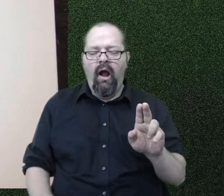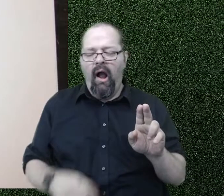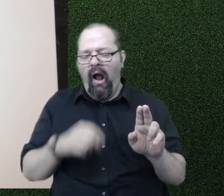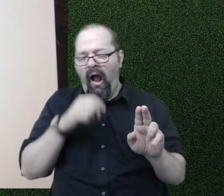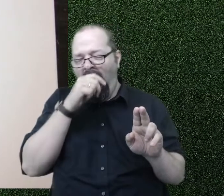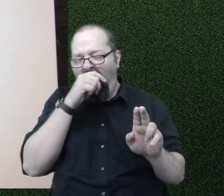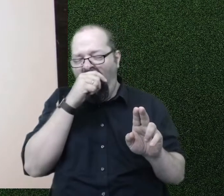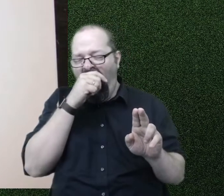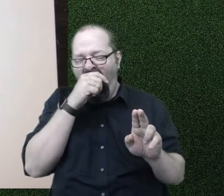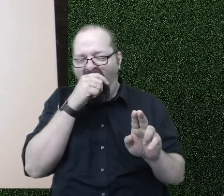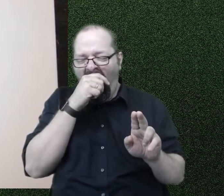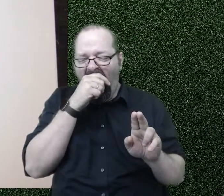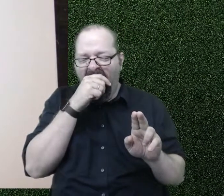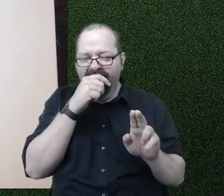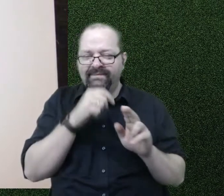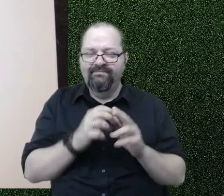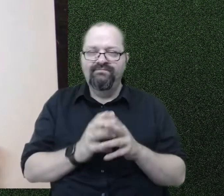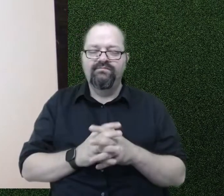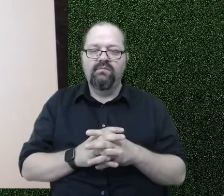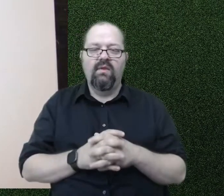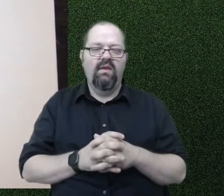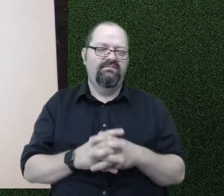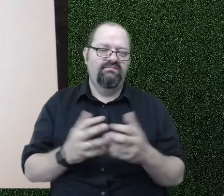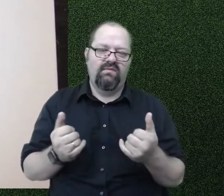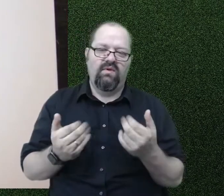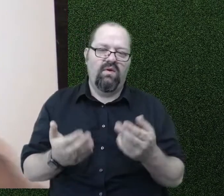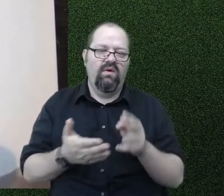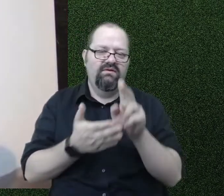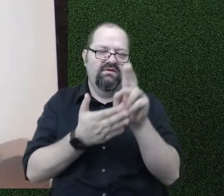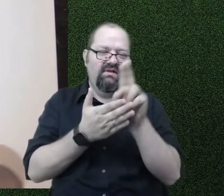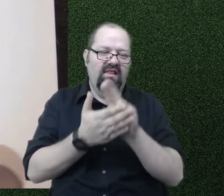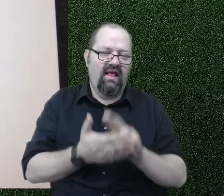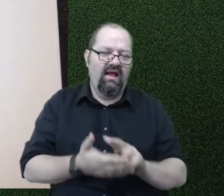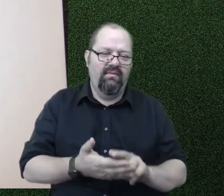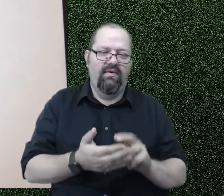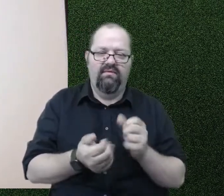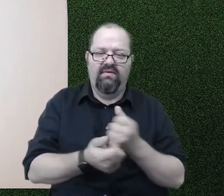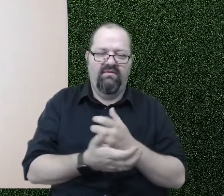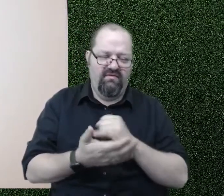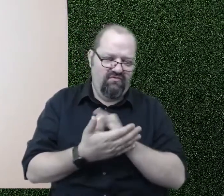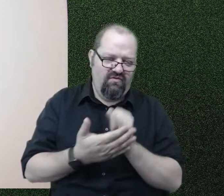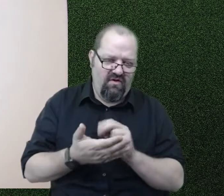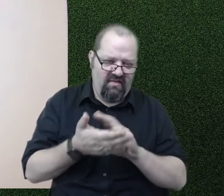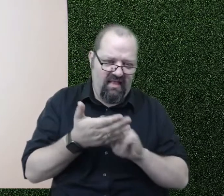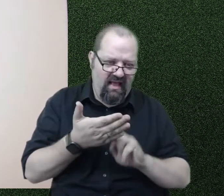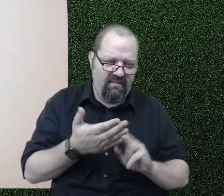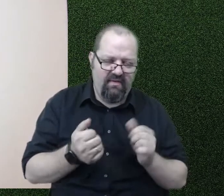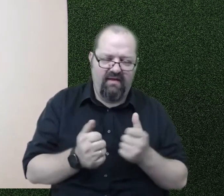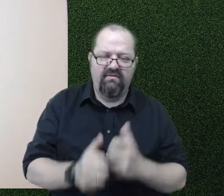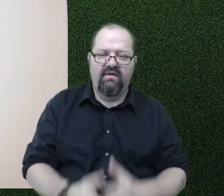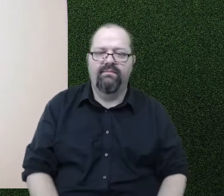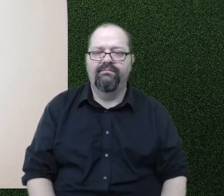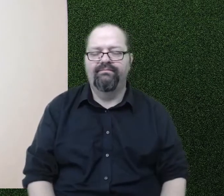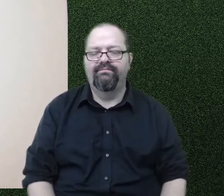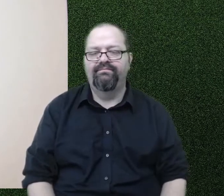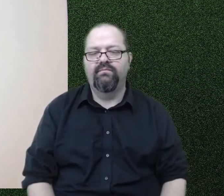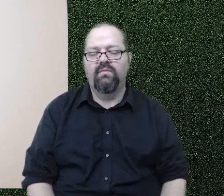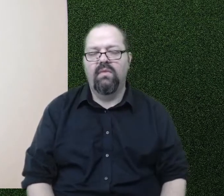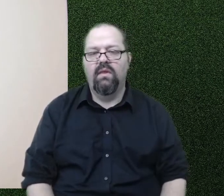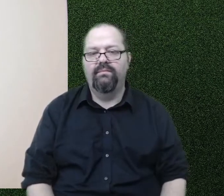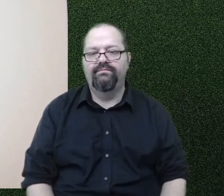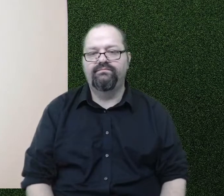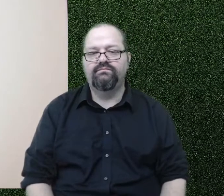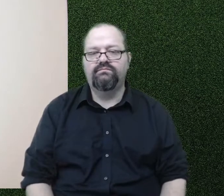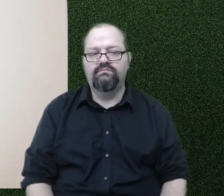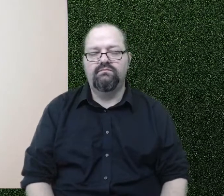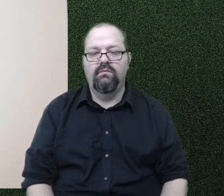And let me just label this vector u over here. This place that we start, the initial